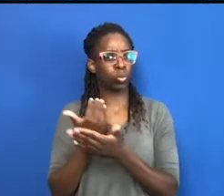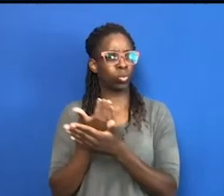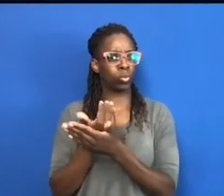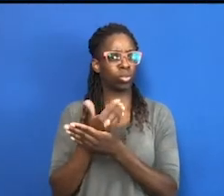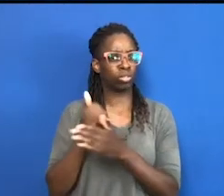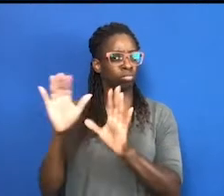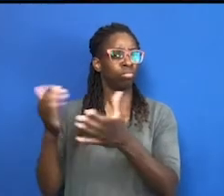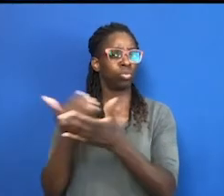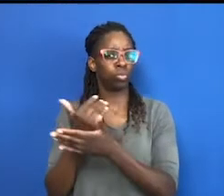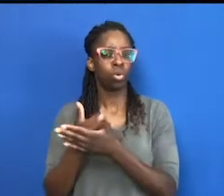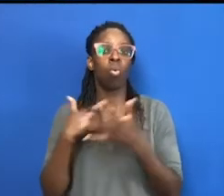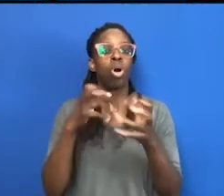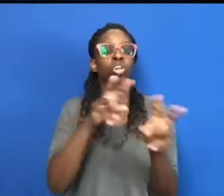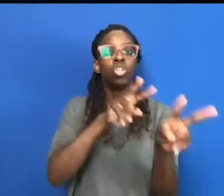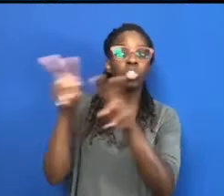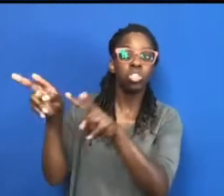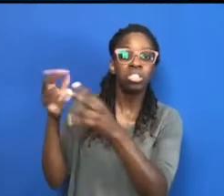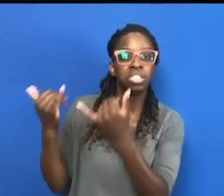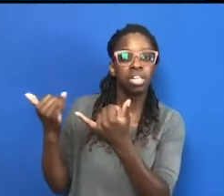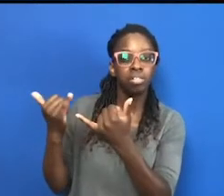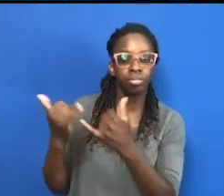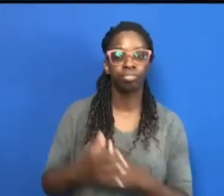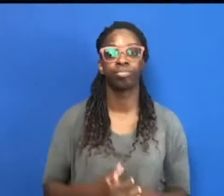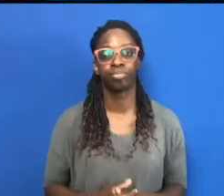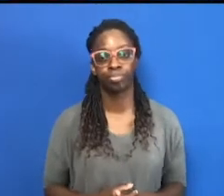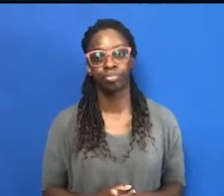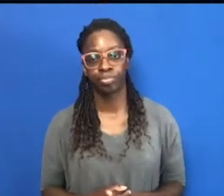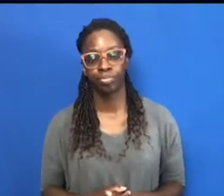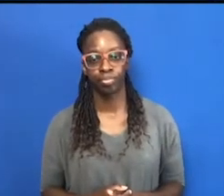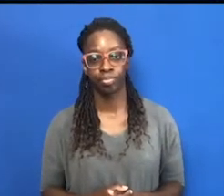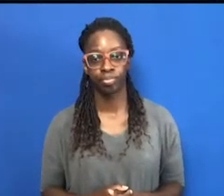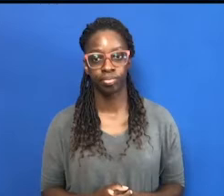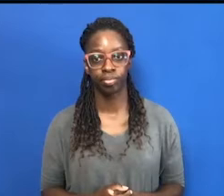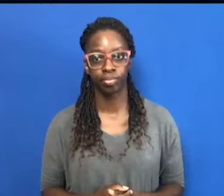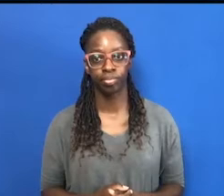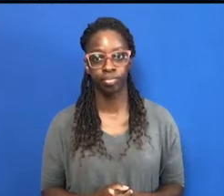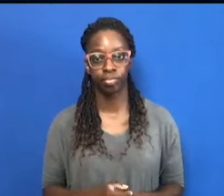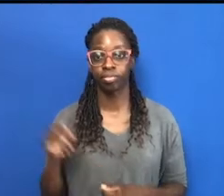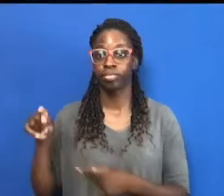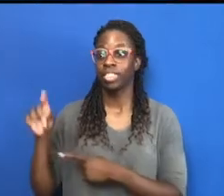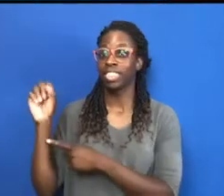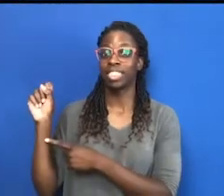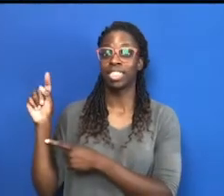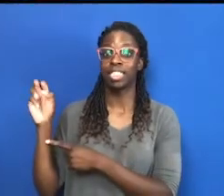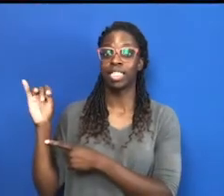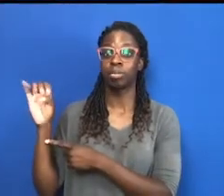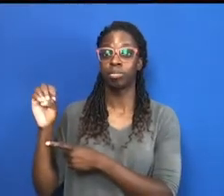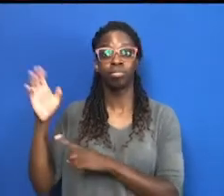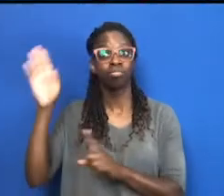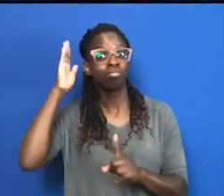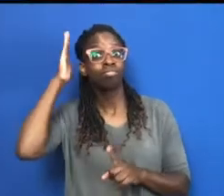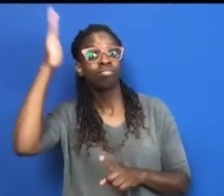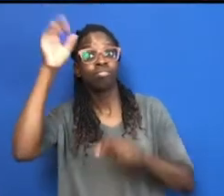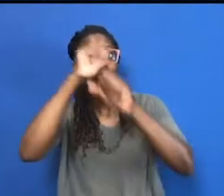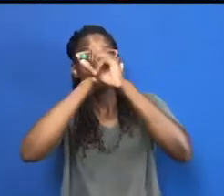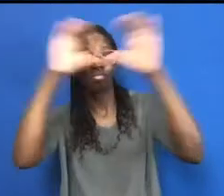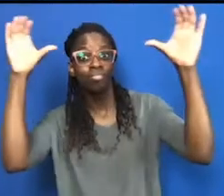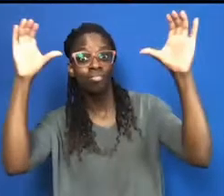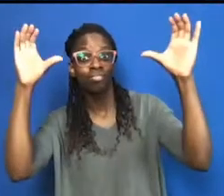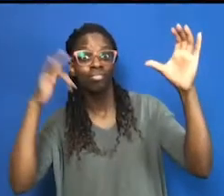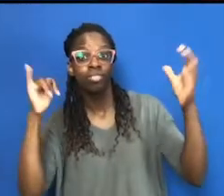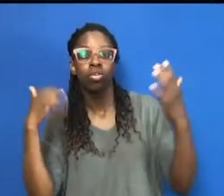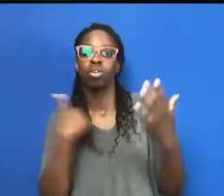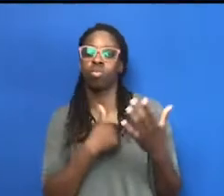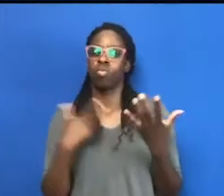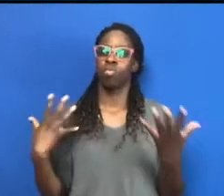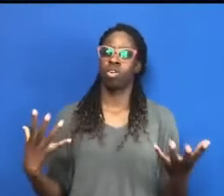look. First of all, STEMIE's vision for the future is a set of learning trajectories that